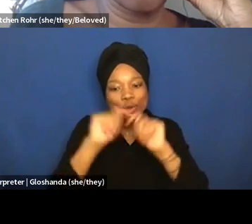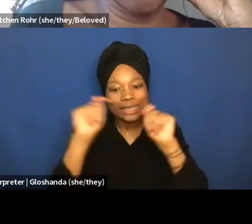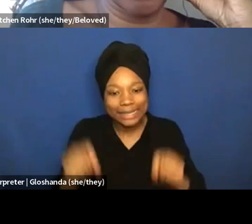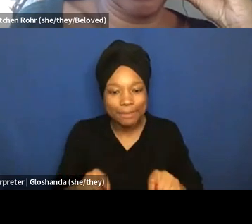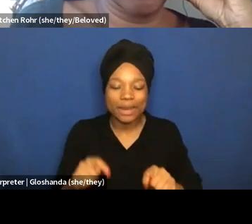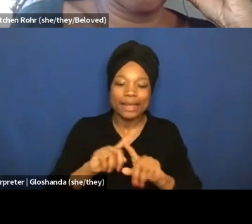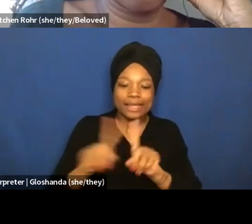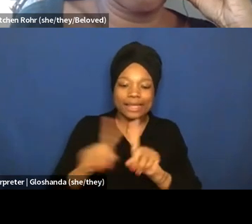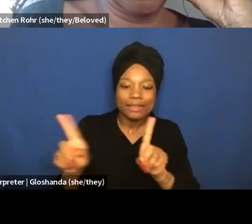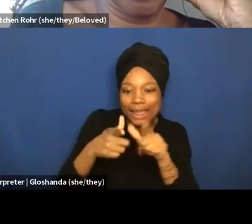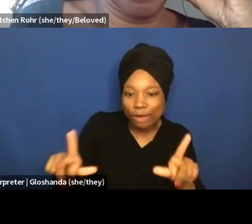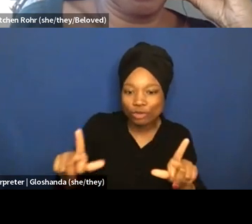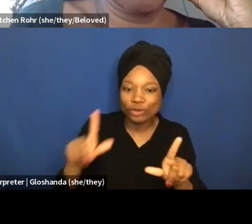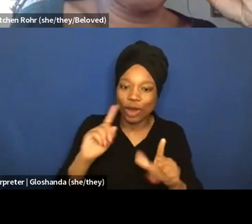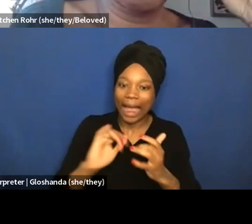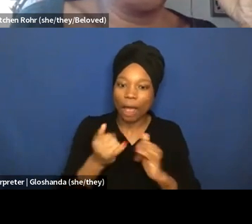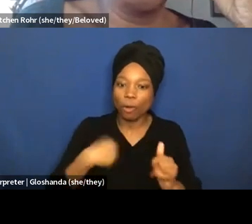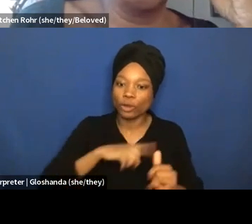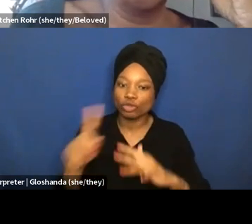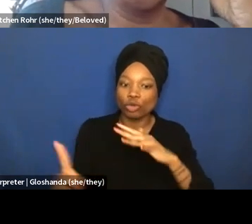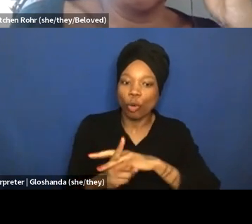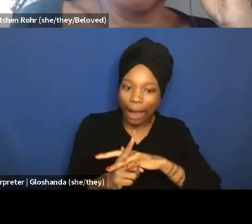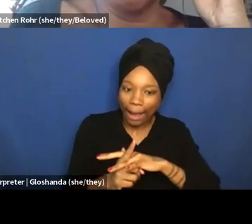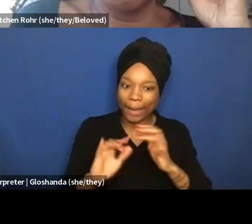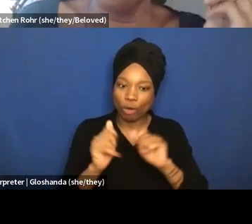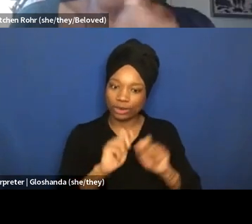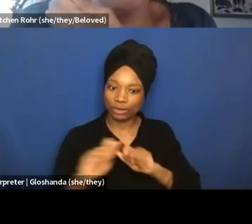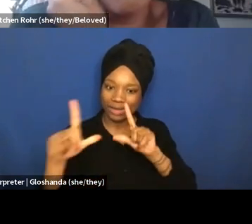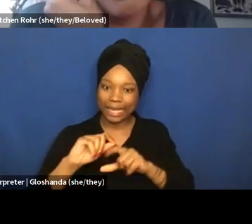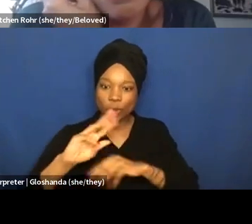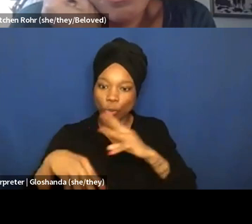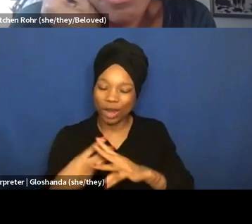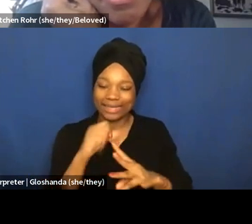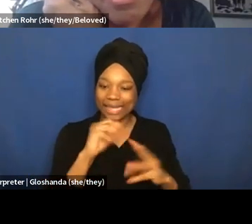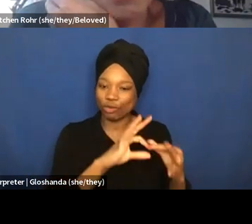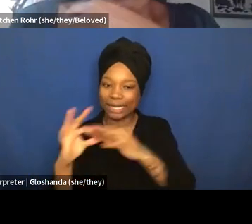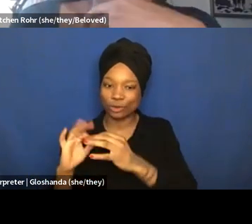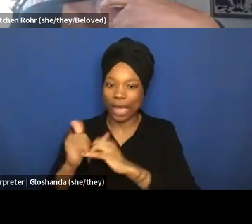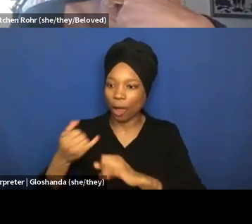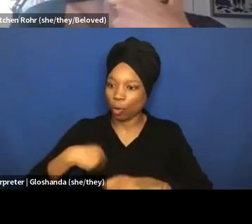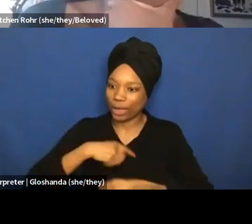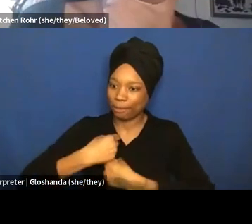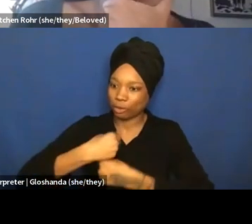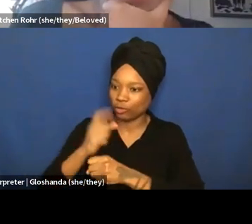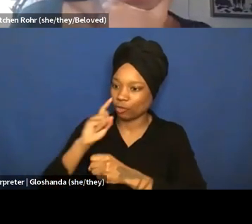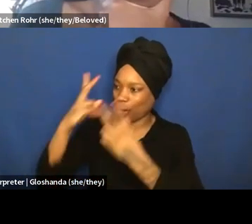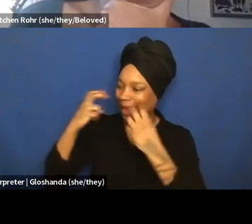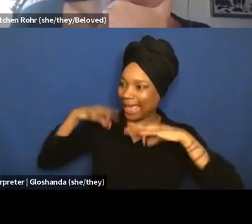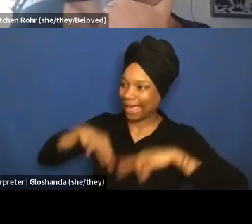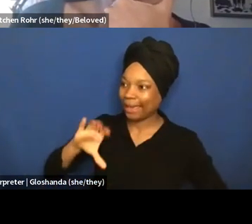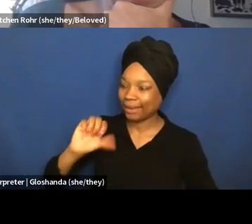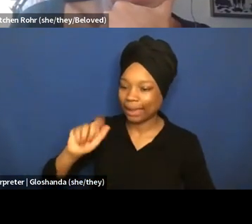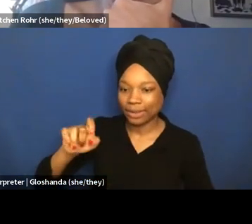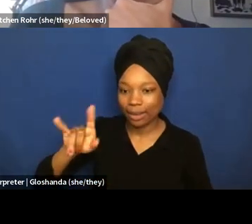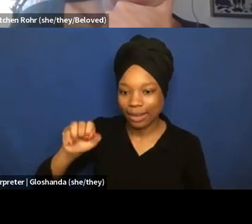show up in the world, right? That isn't based off our inability to produce for capitalism, right? Like, you know what I mean? Like, that doesn't core center that. So I just